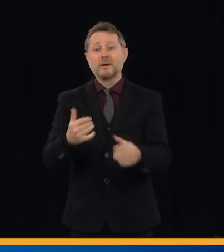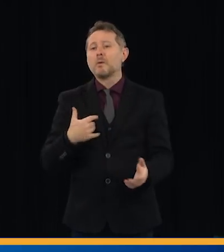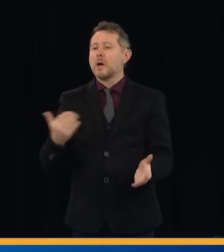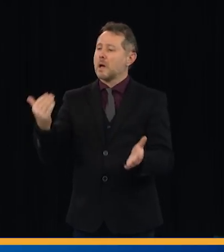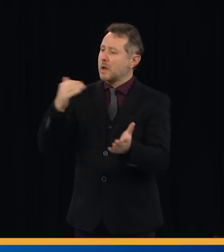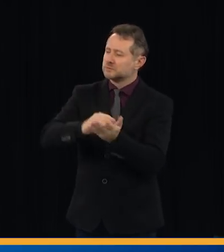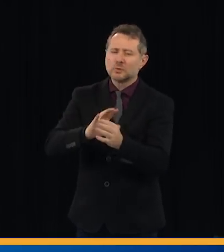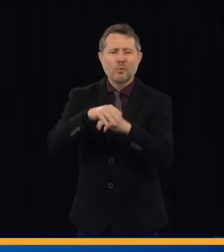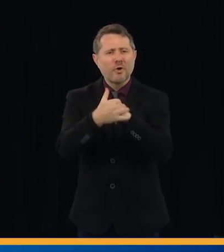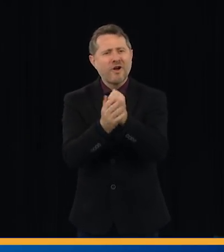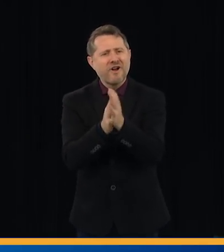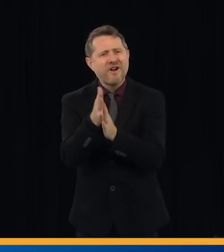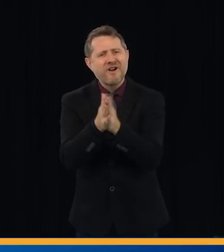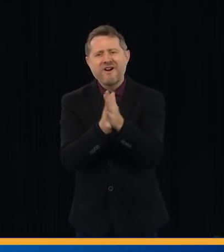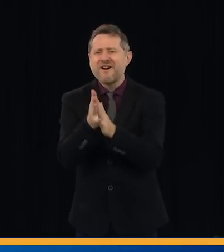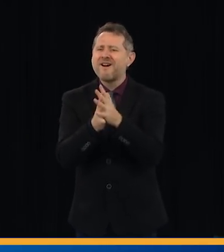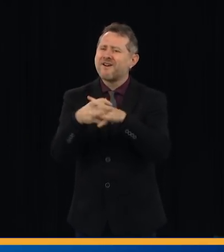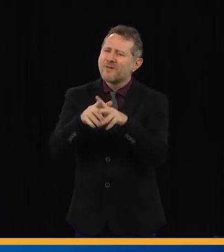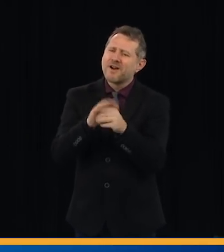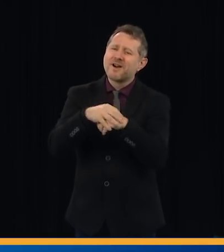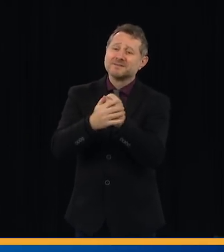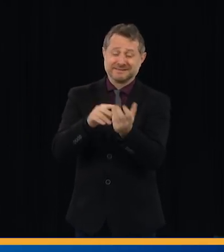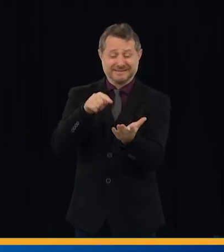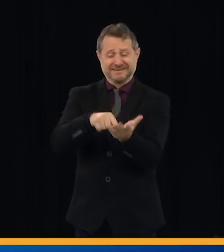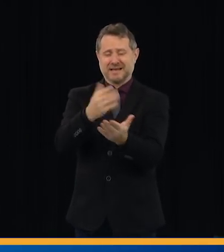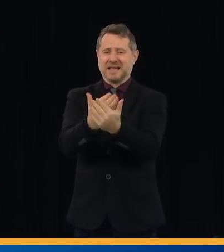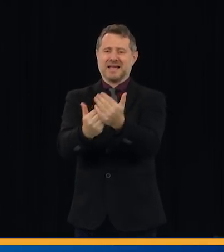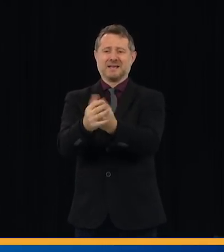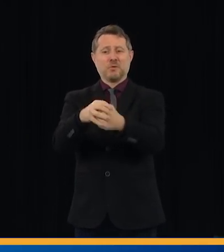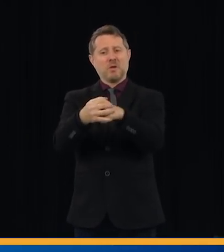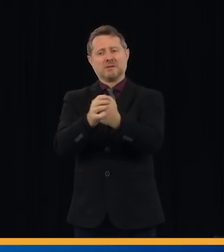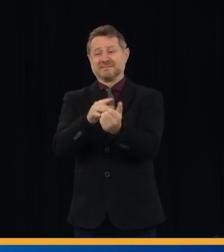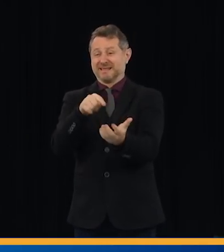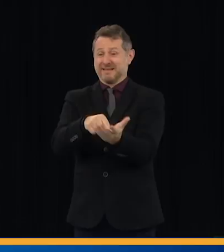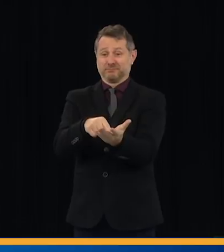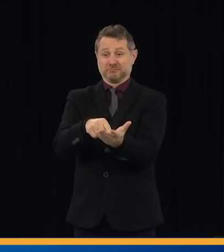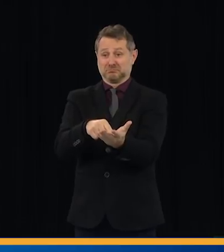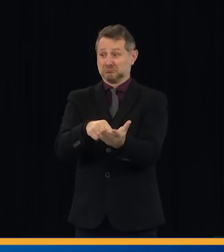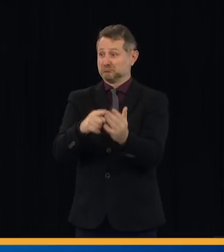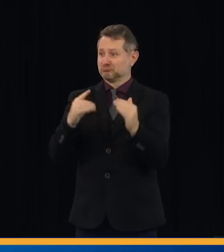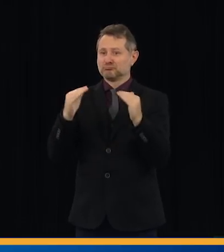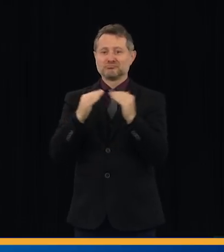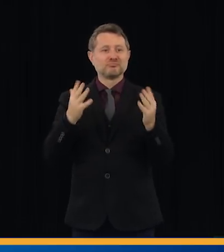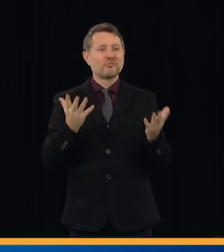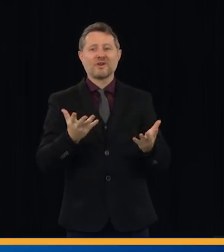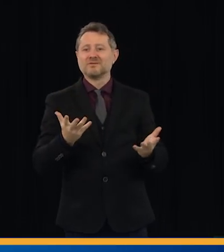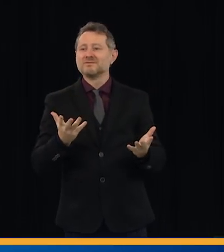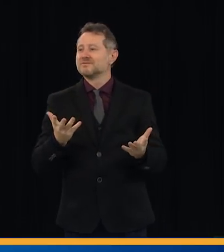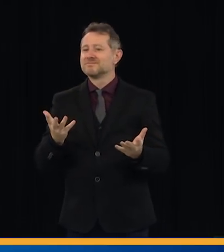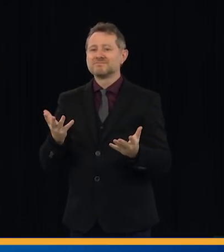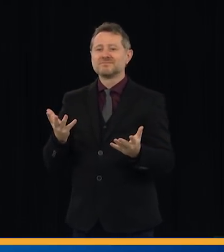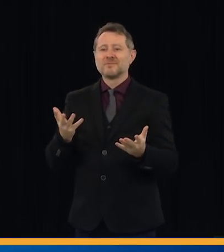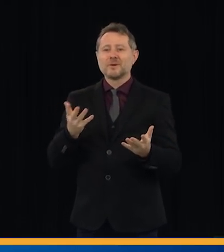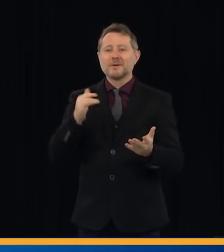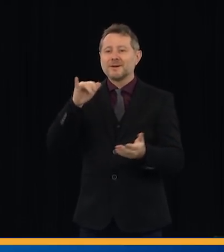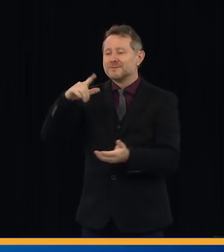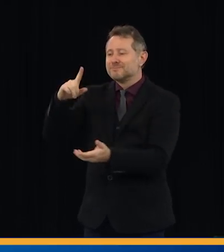Washing your hands, by the way, is just as effective, healthcare professionals will tell you, as hand